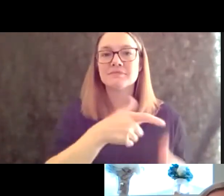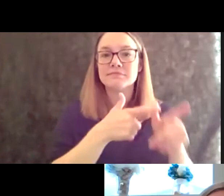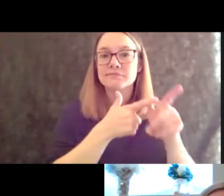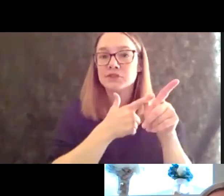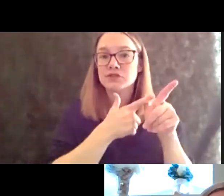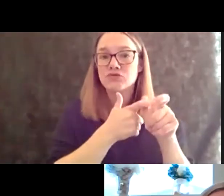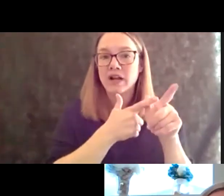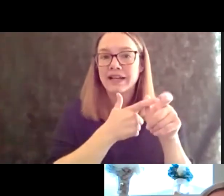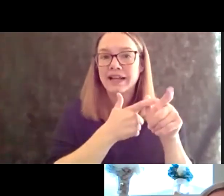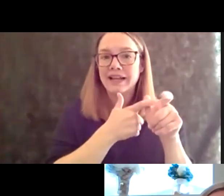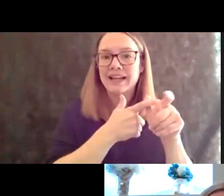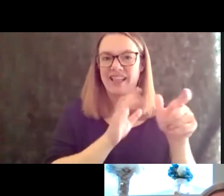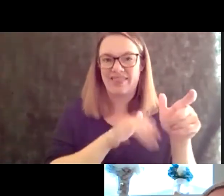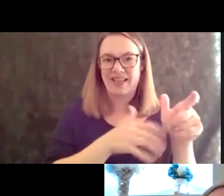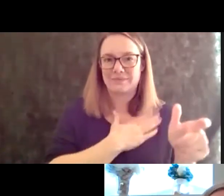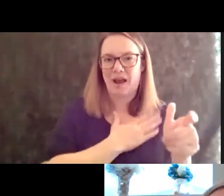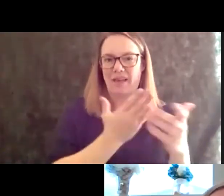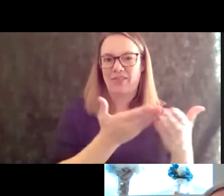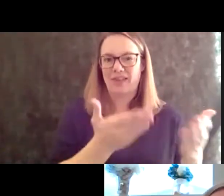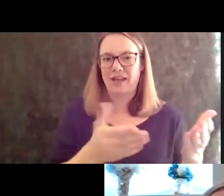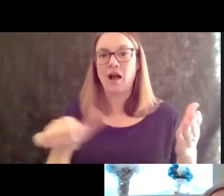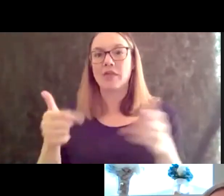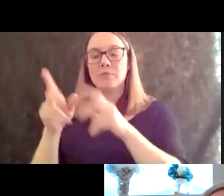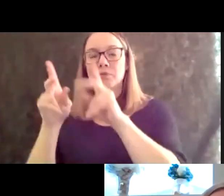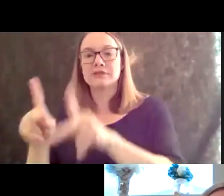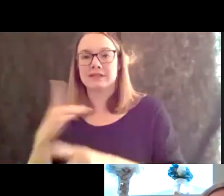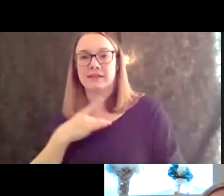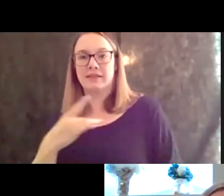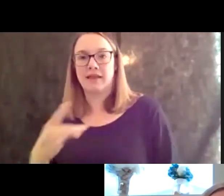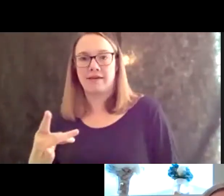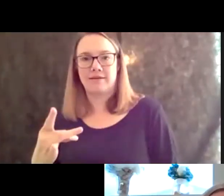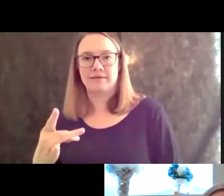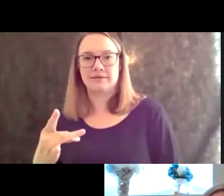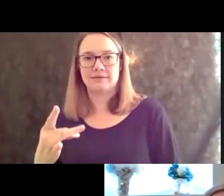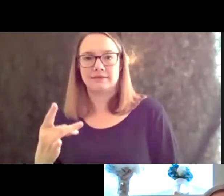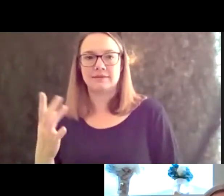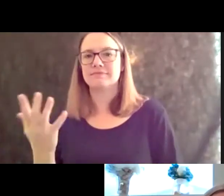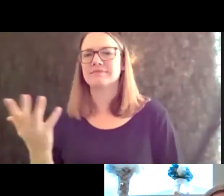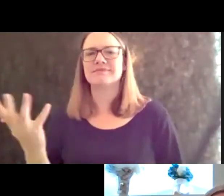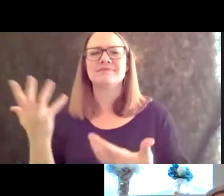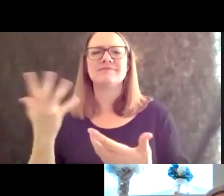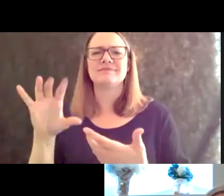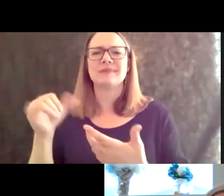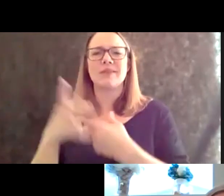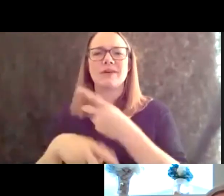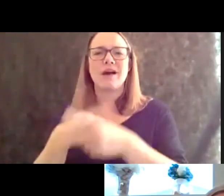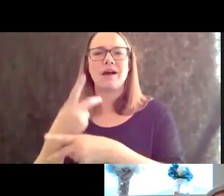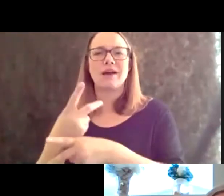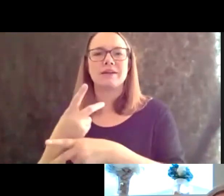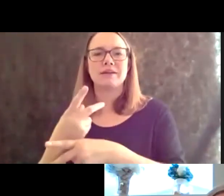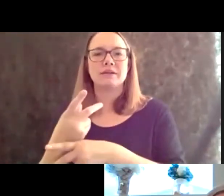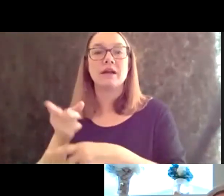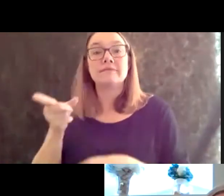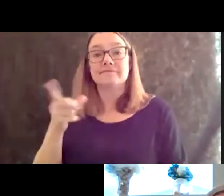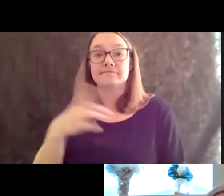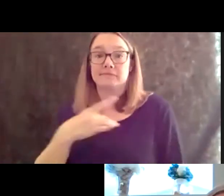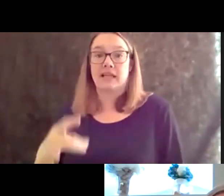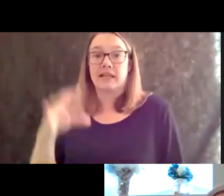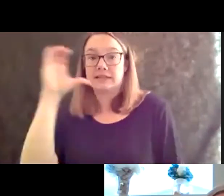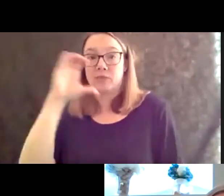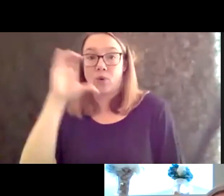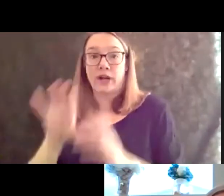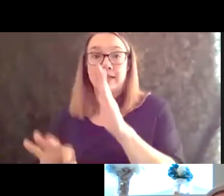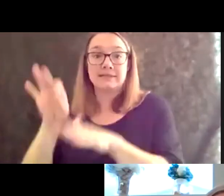and that's my thing, and someone else loves, what's another play style? And someone else loves exploring and discovering